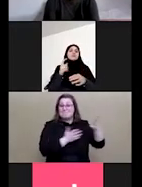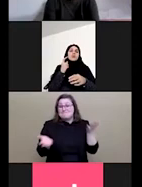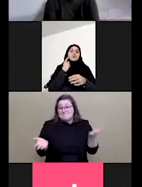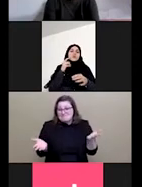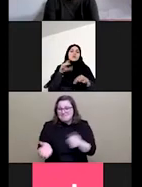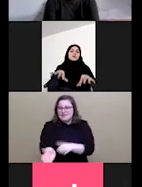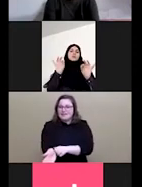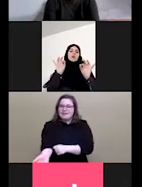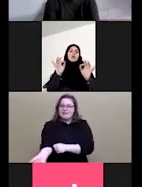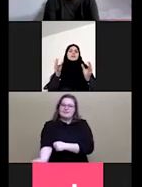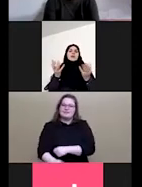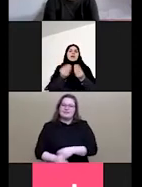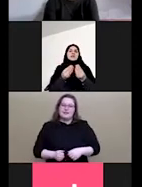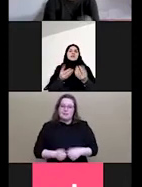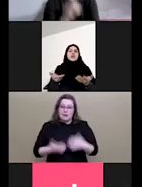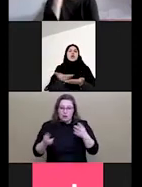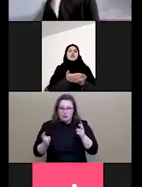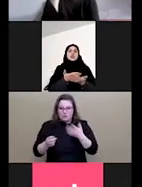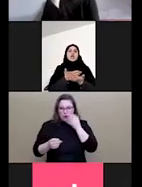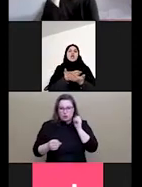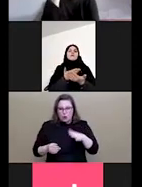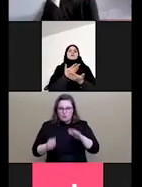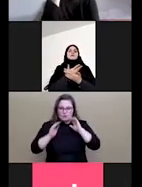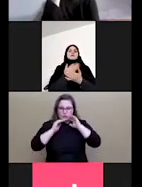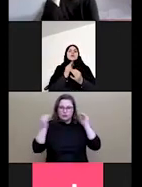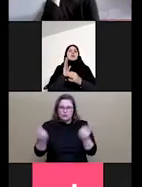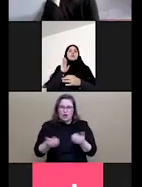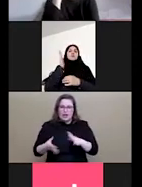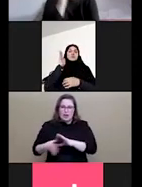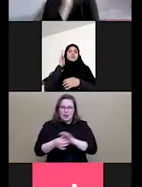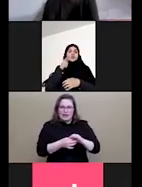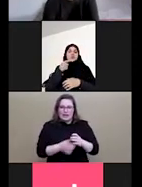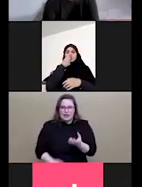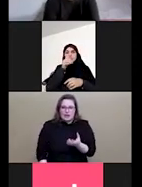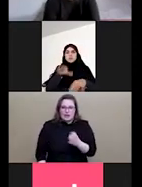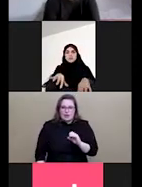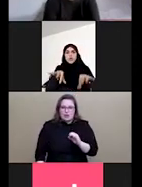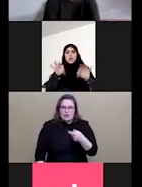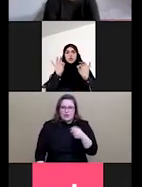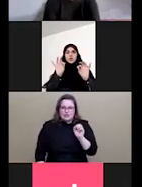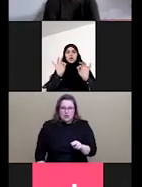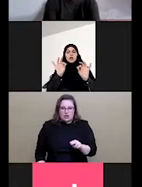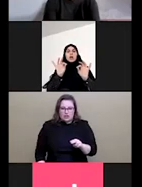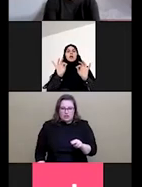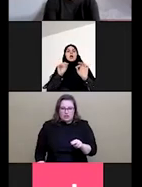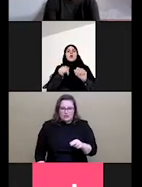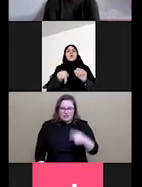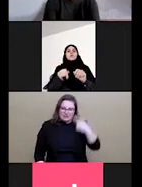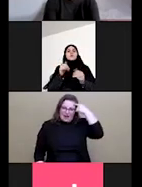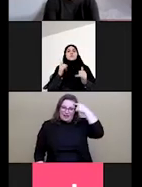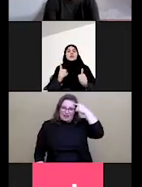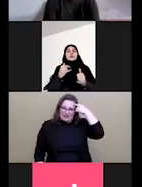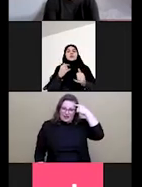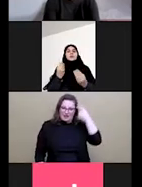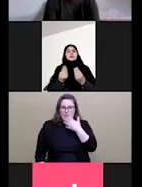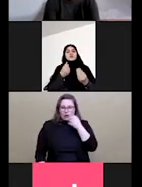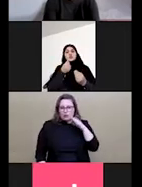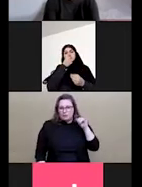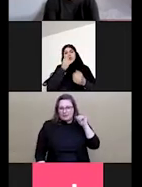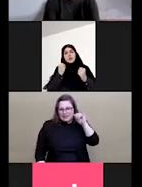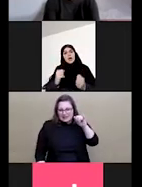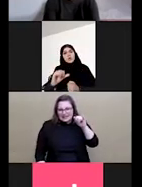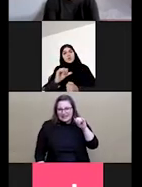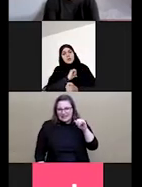the social cohesion approach and the human rights based approach that we found in the Dialogue for the Future as a positive